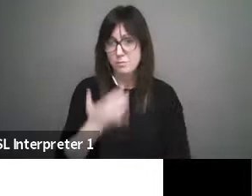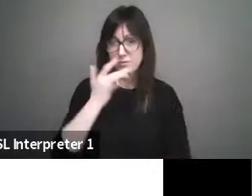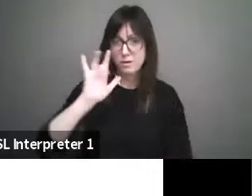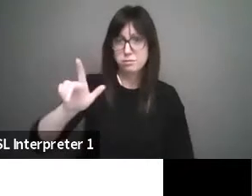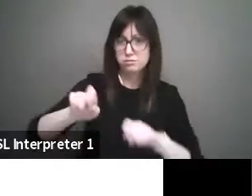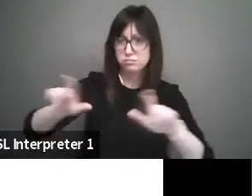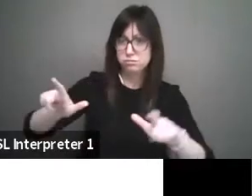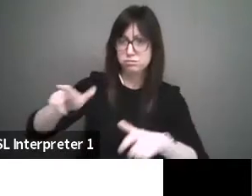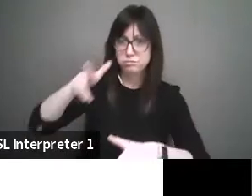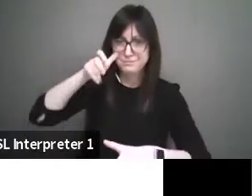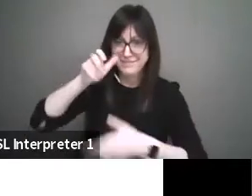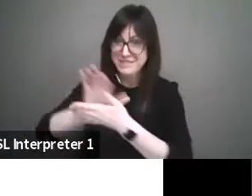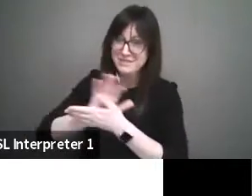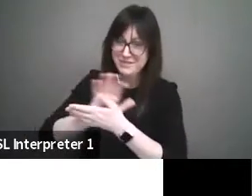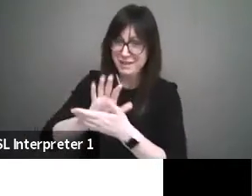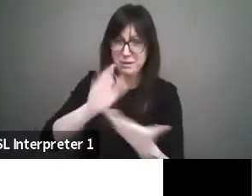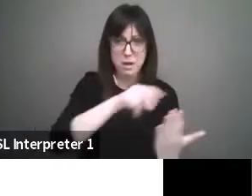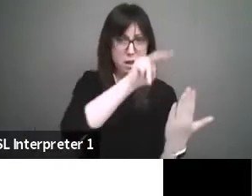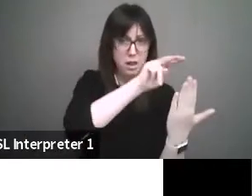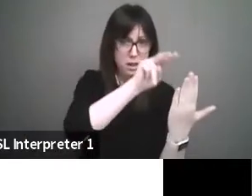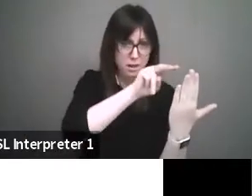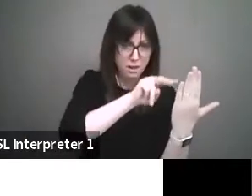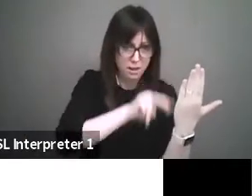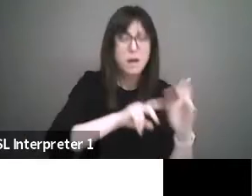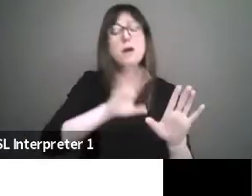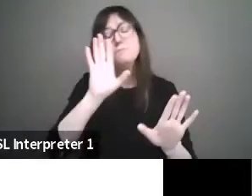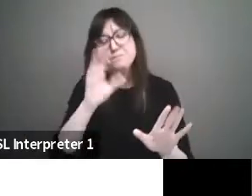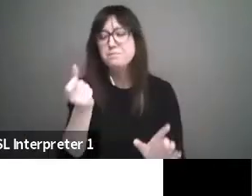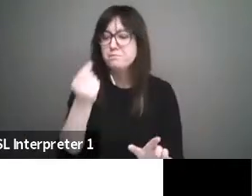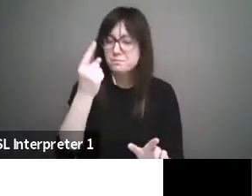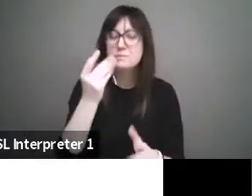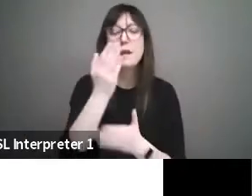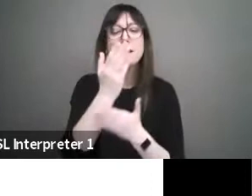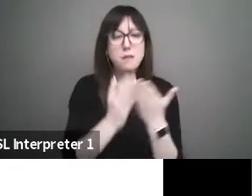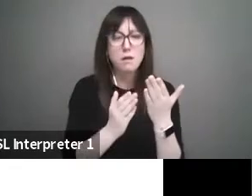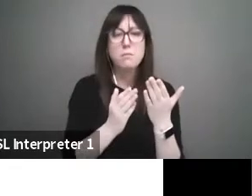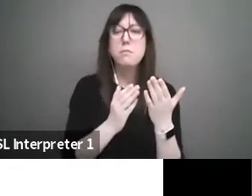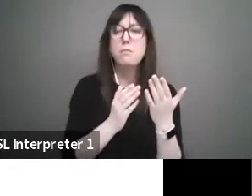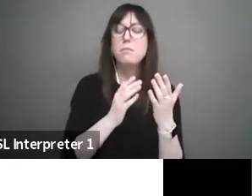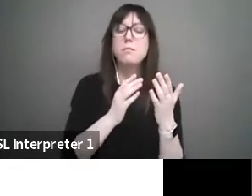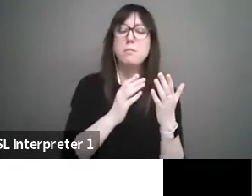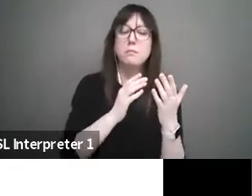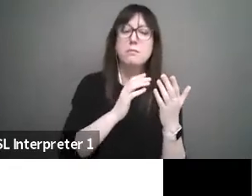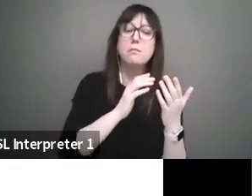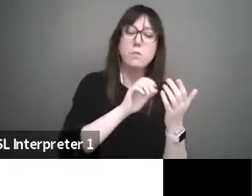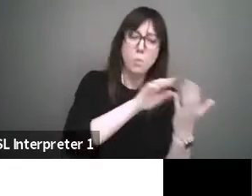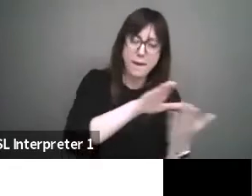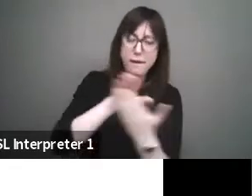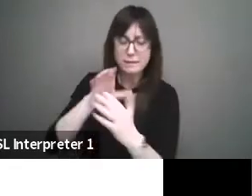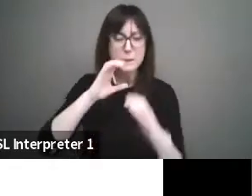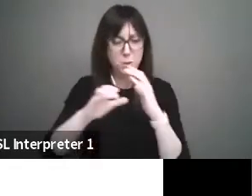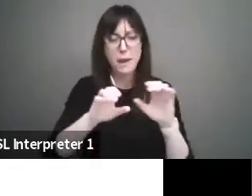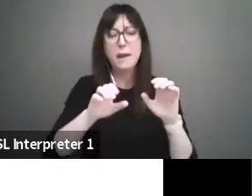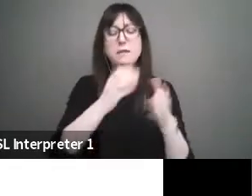whole documentation of words, but I do understand that, and there are certain ways to communicate where words are most